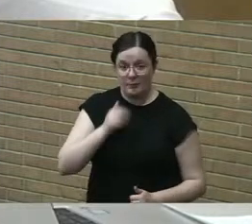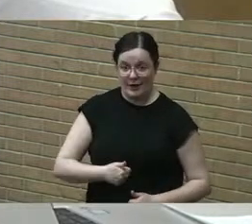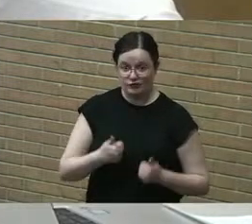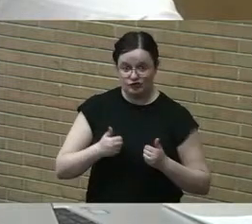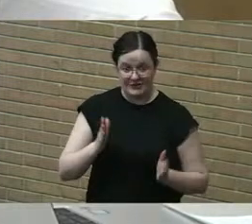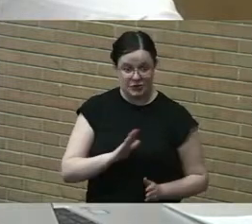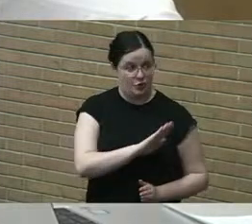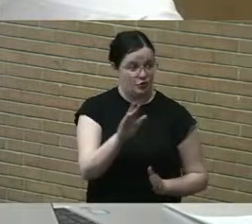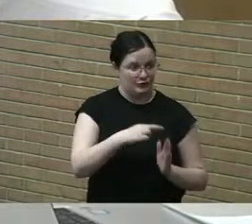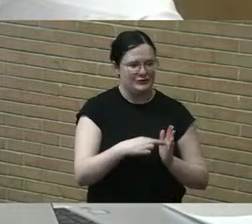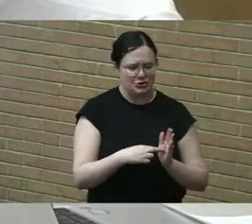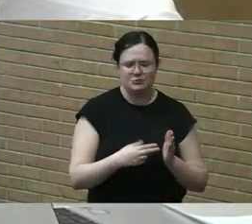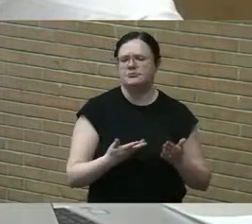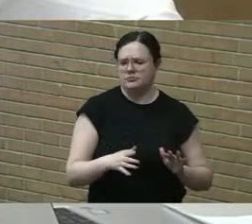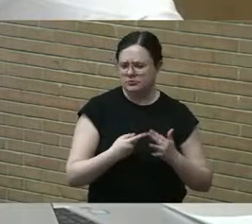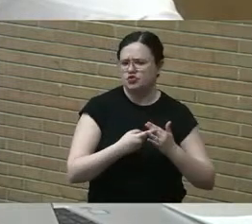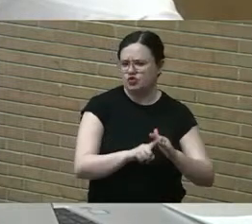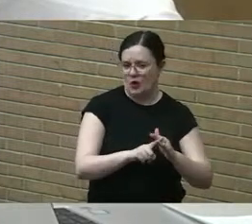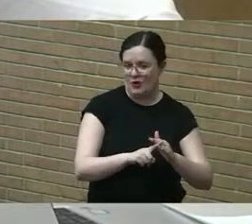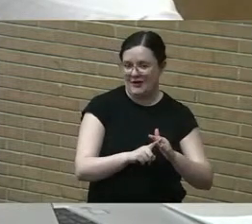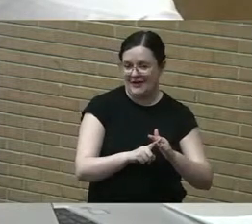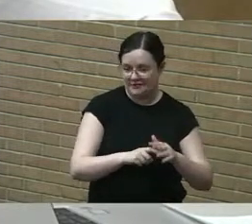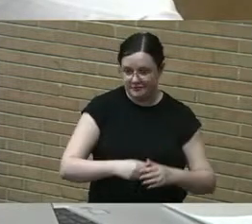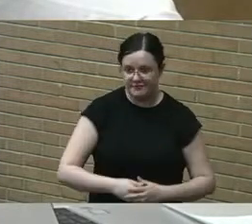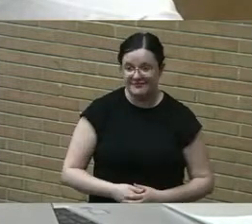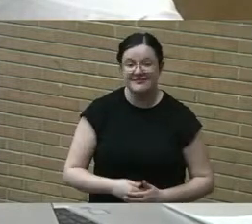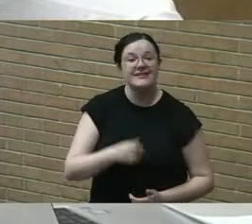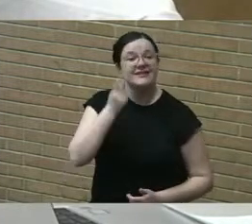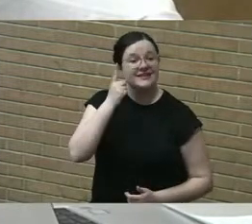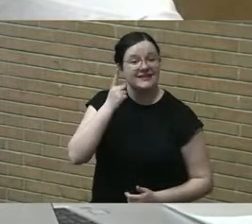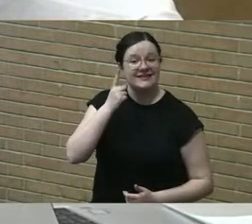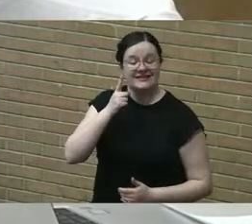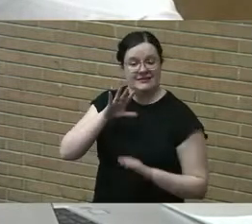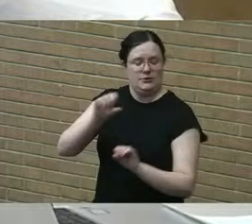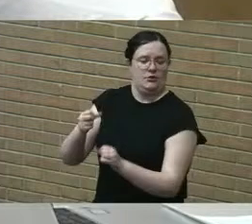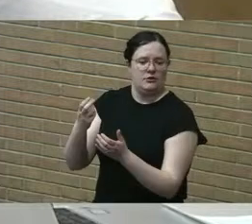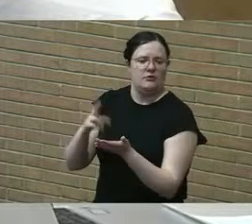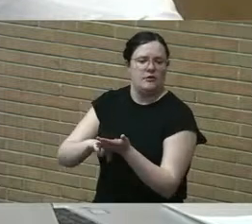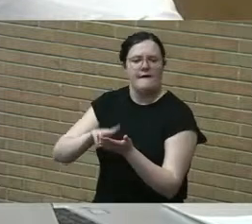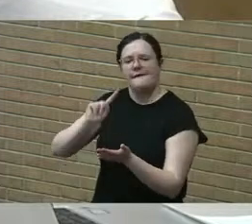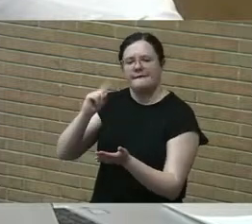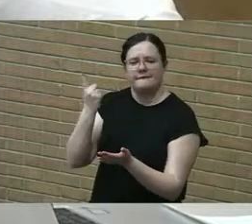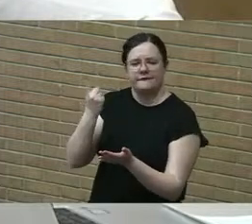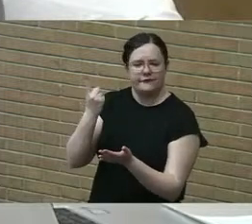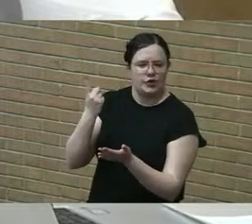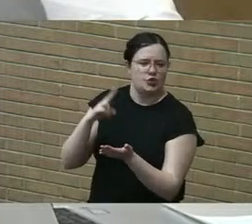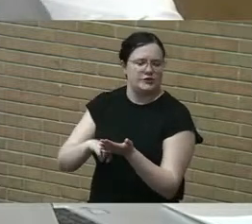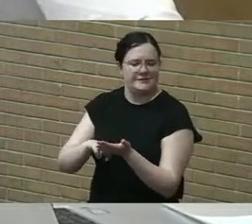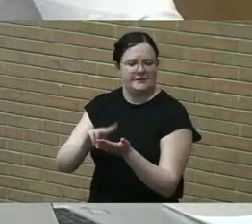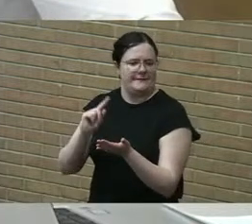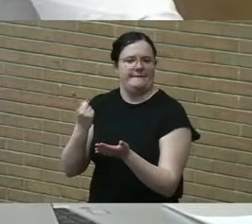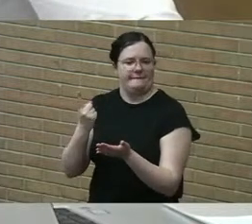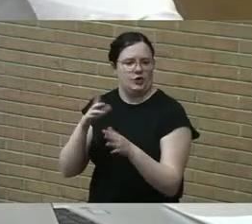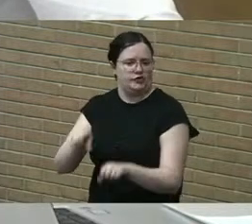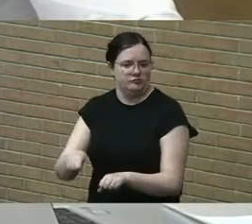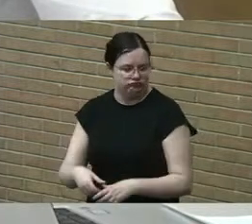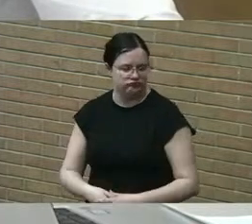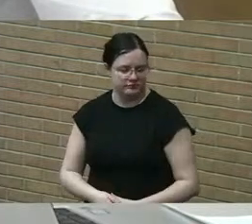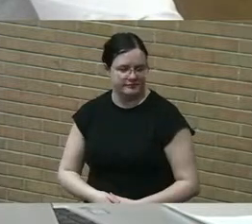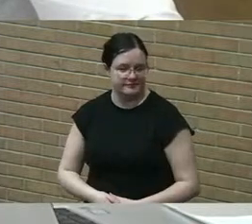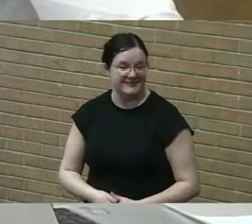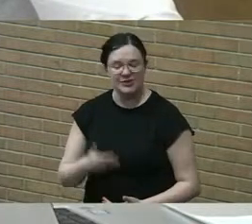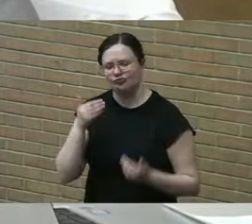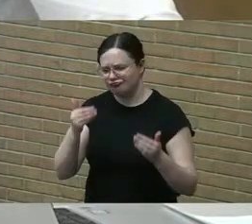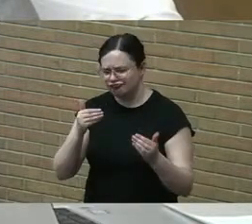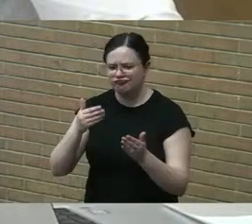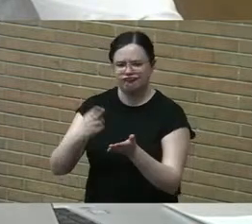has begun for the camp. Spaces are filled again on a first come, first served basis. So register